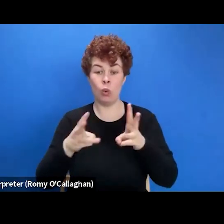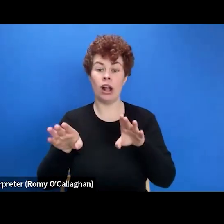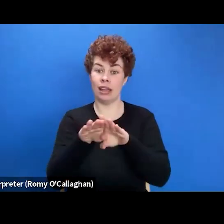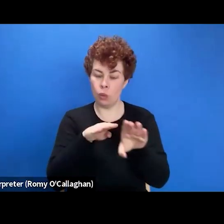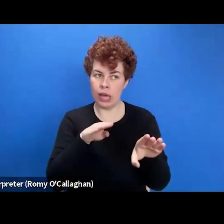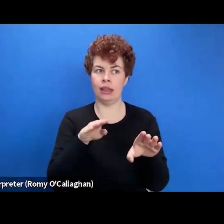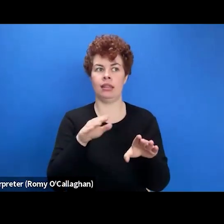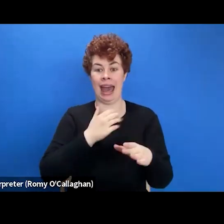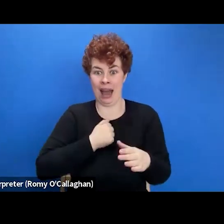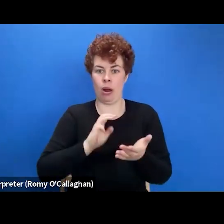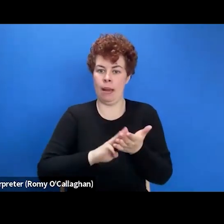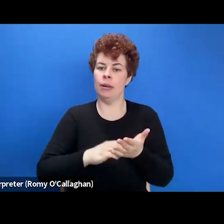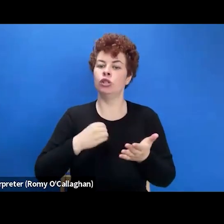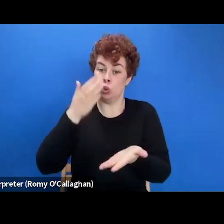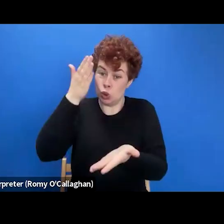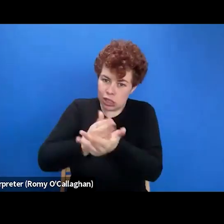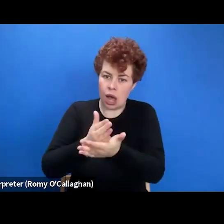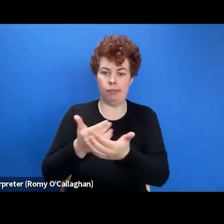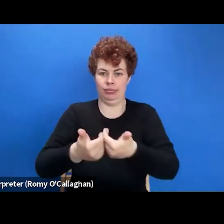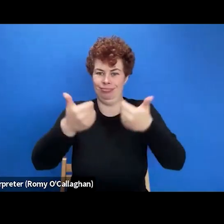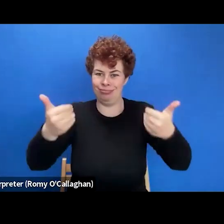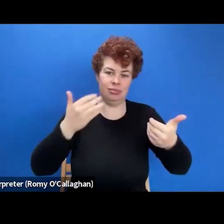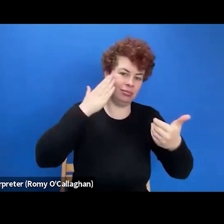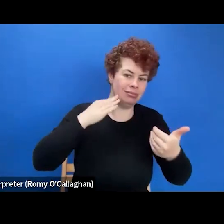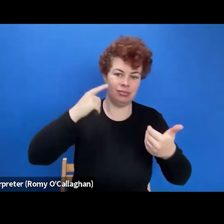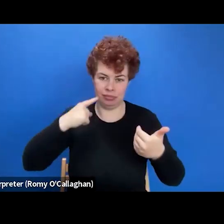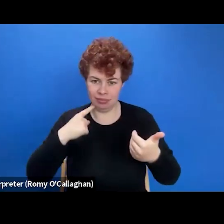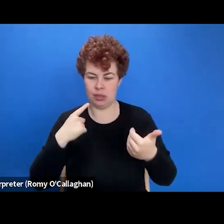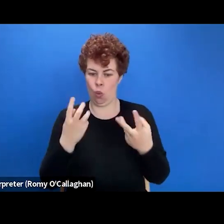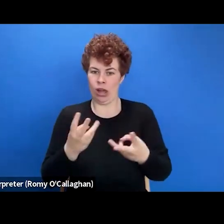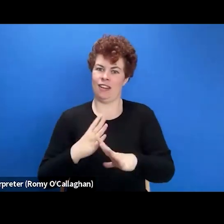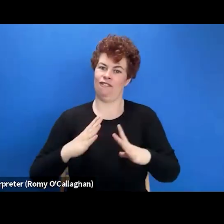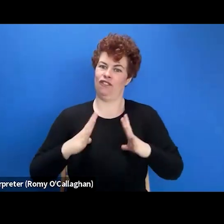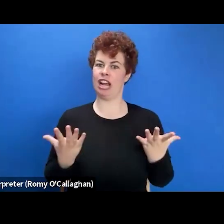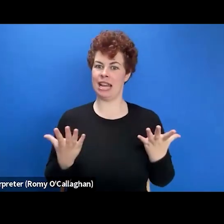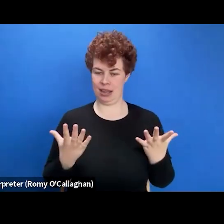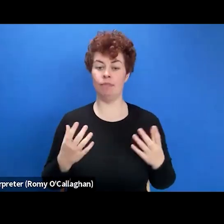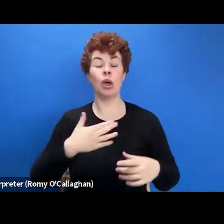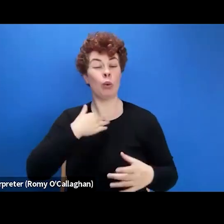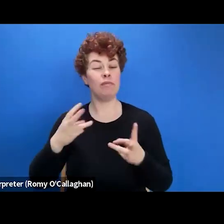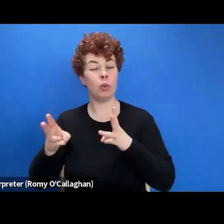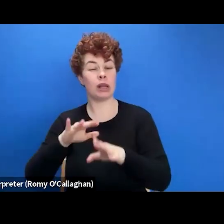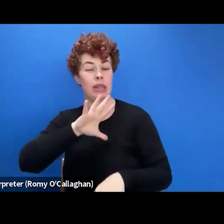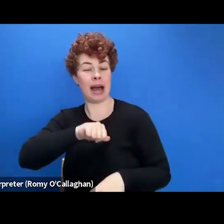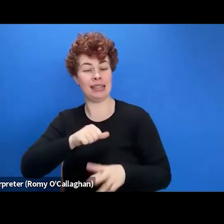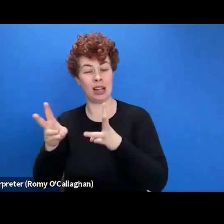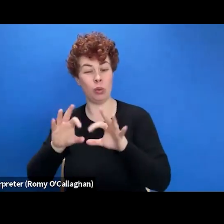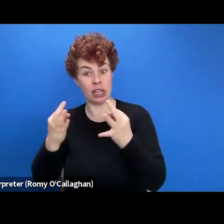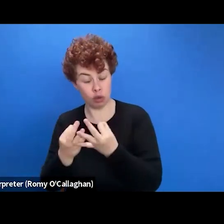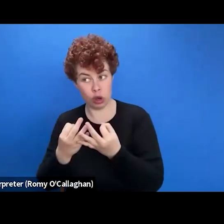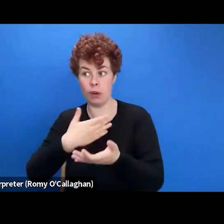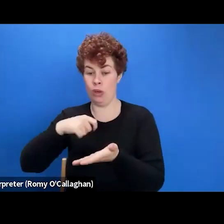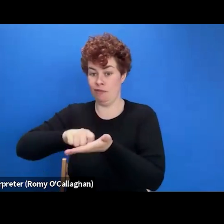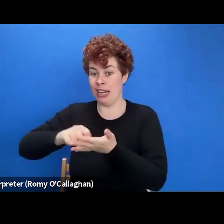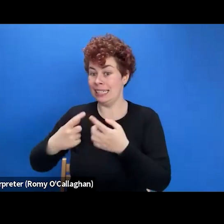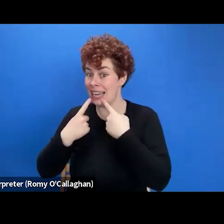zones, something we'll touch on again later. We have been preparing with a Palestine working group in recent years, a declaration and